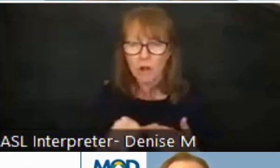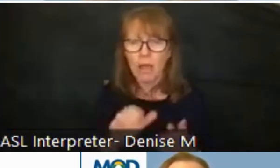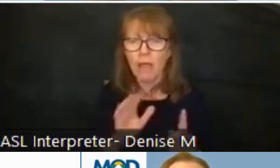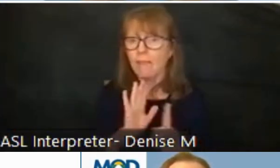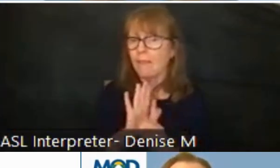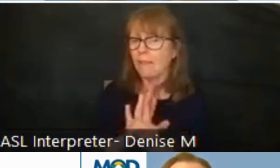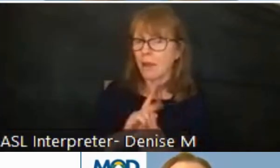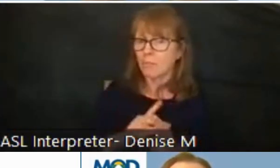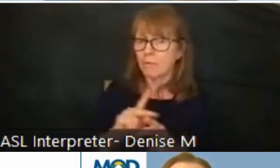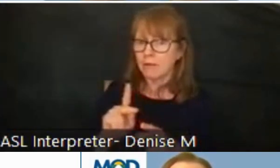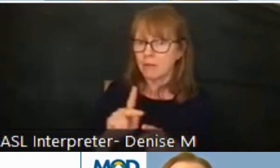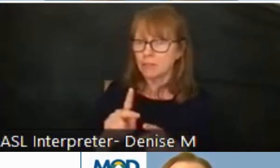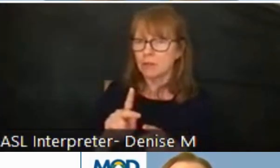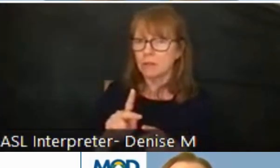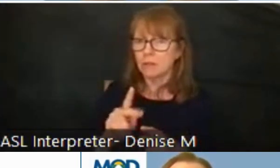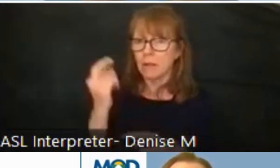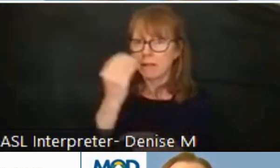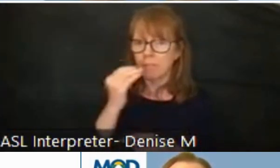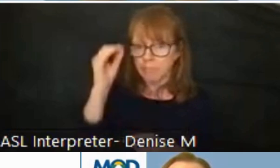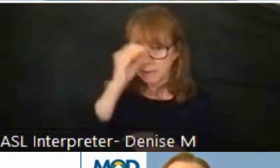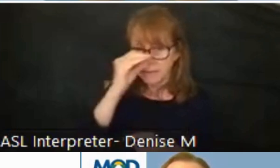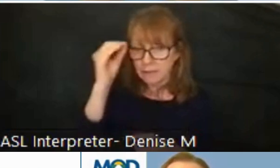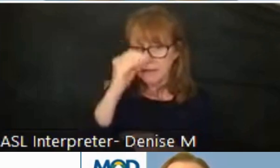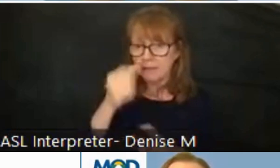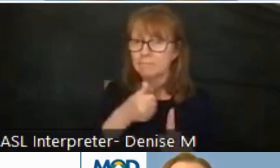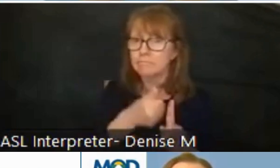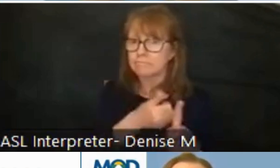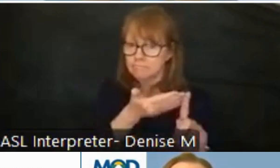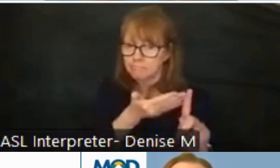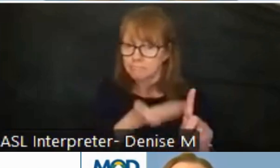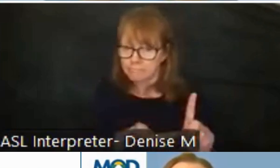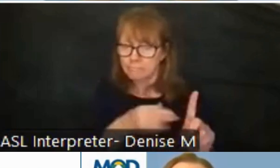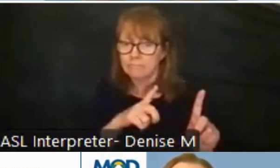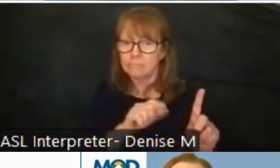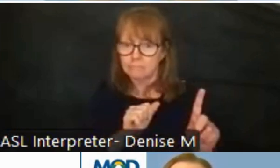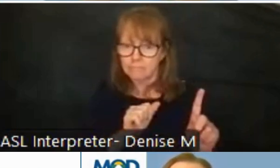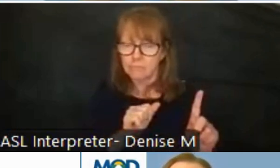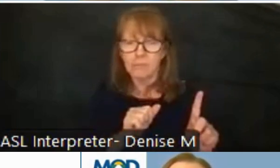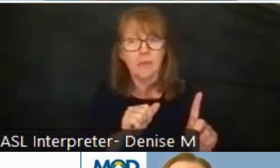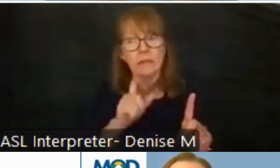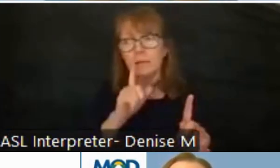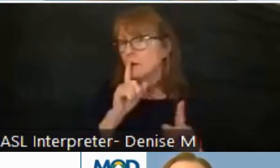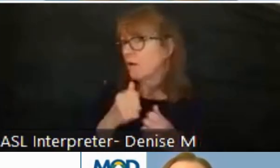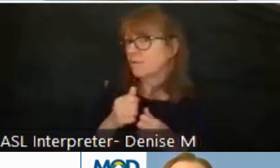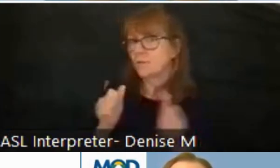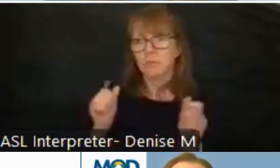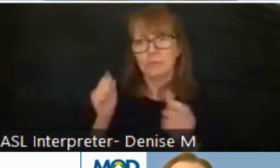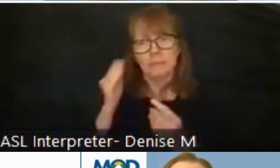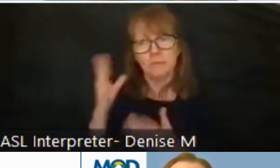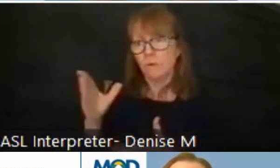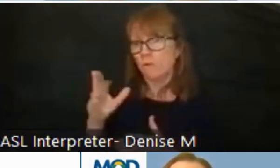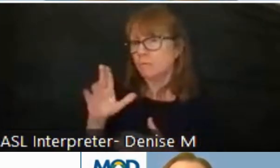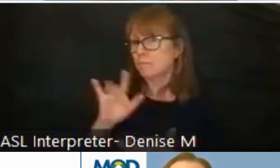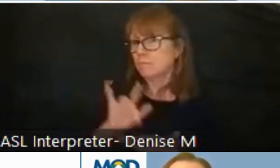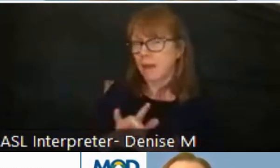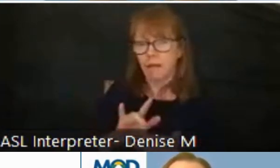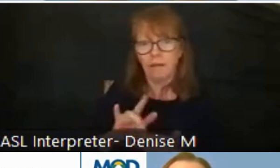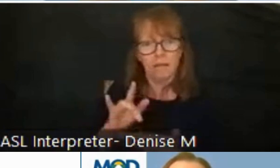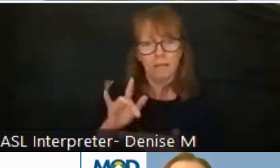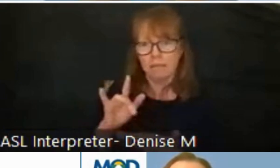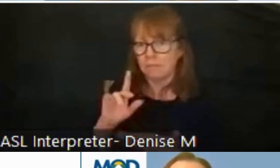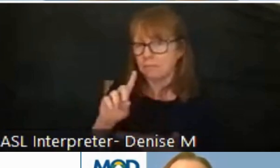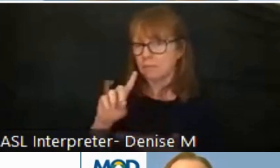you meet the definition of having a disability. They also do not have to disclose your medical diagnosis if you don't feel comfortable with them doing